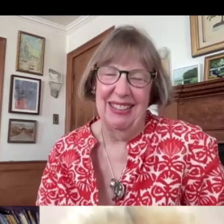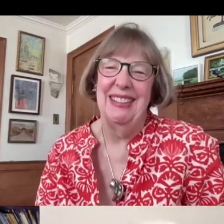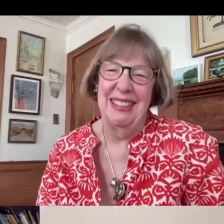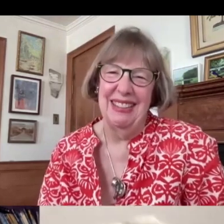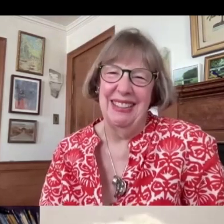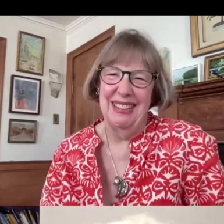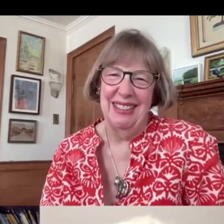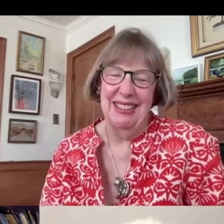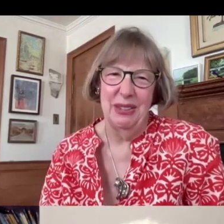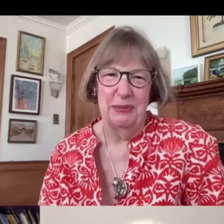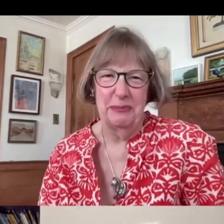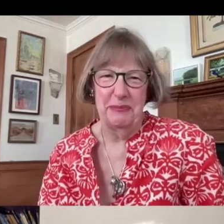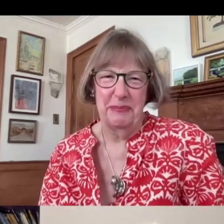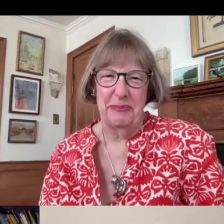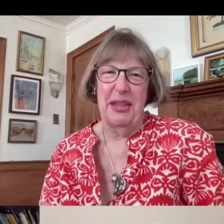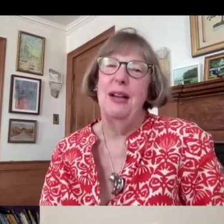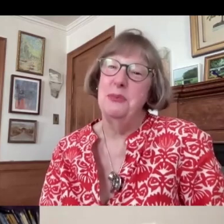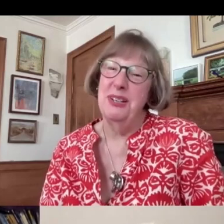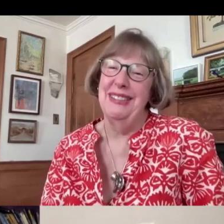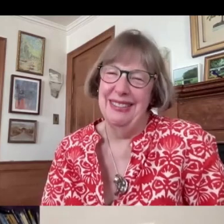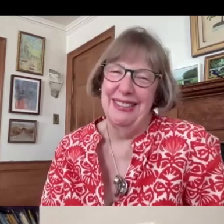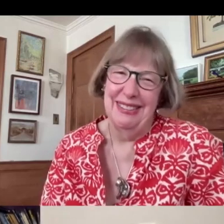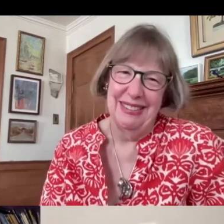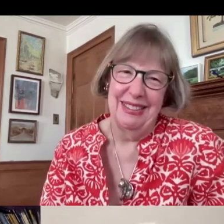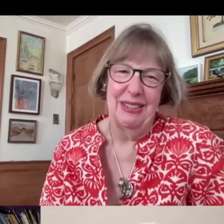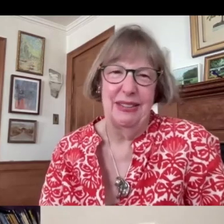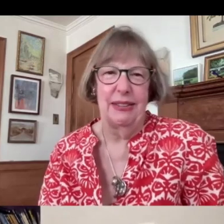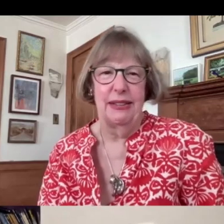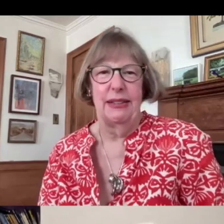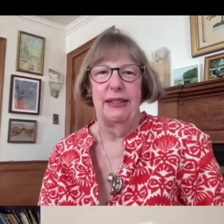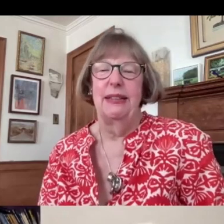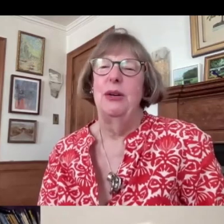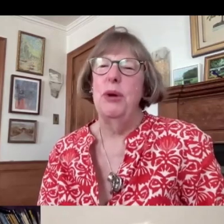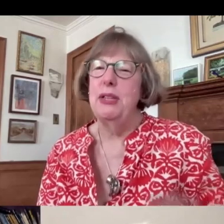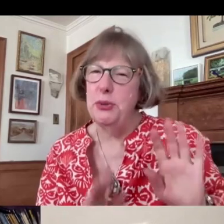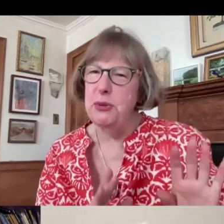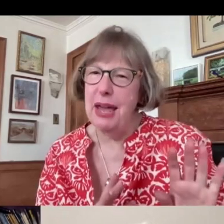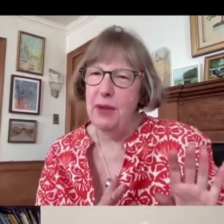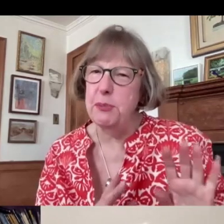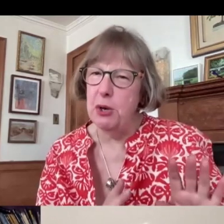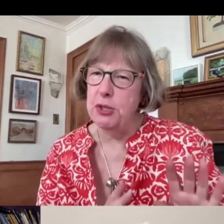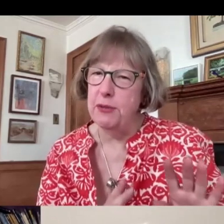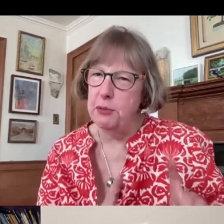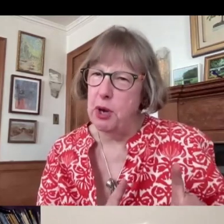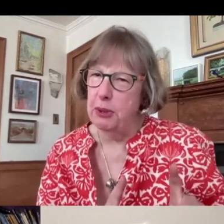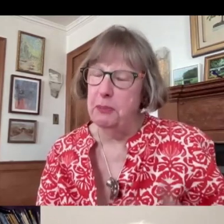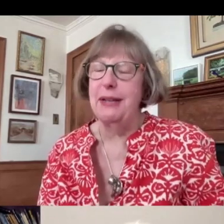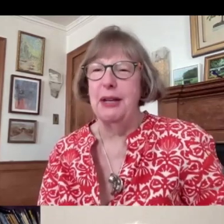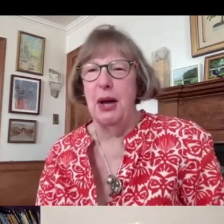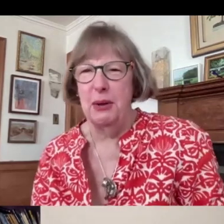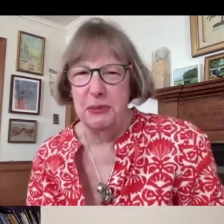corgis. I love corgis. In fact, I almost got a corgi. Well, you may have spared yourself some